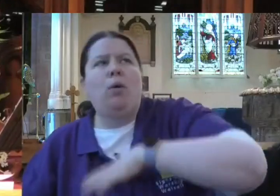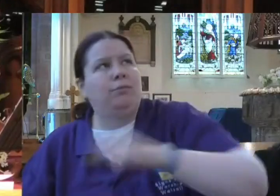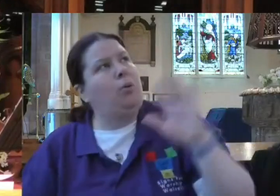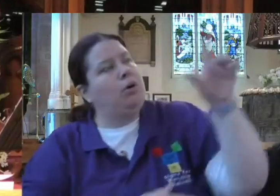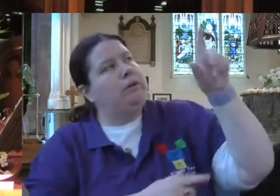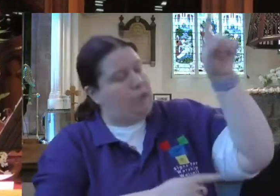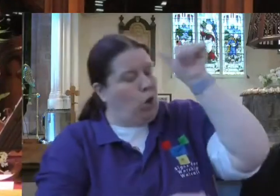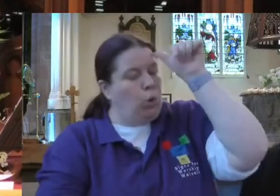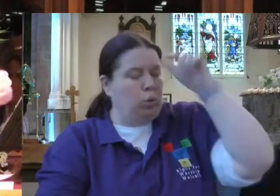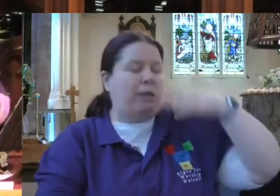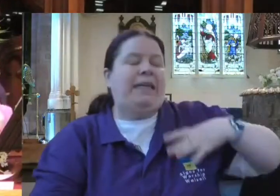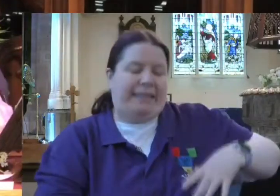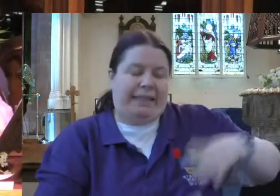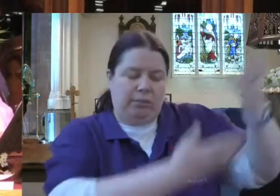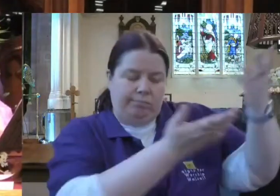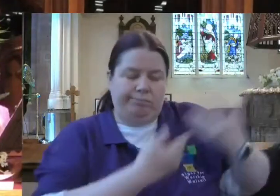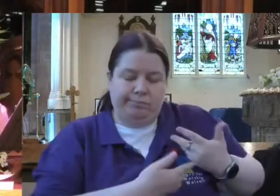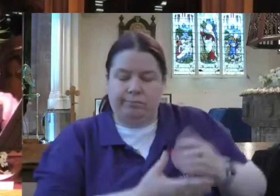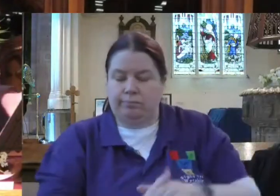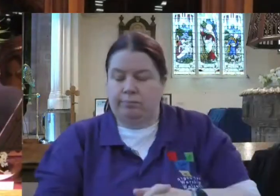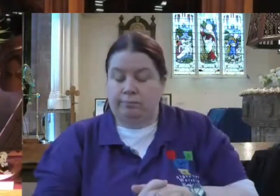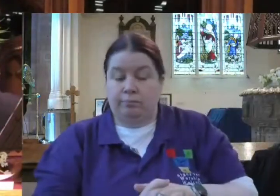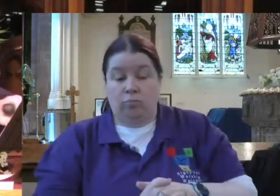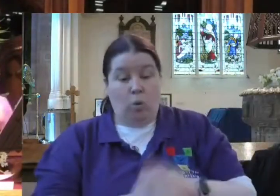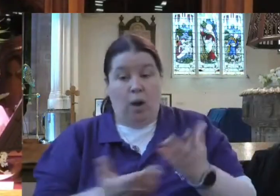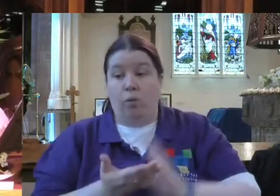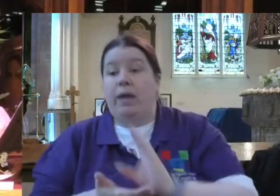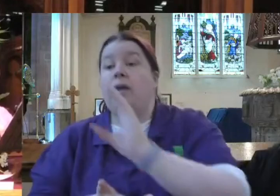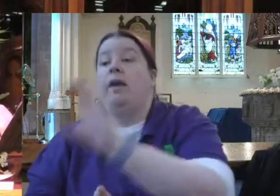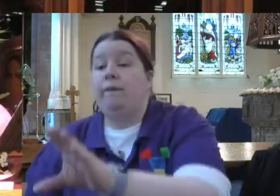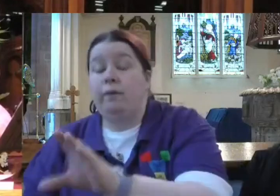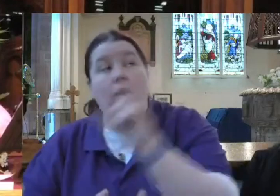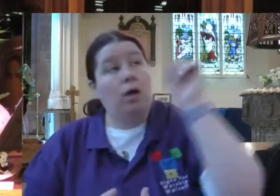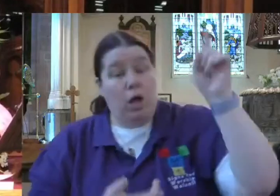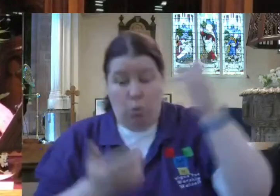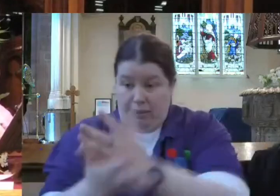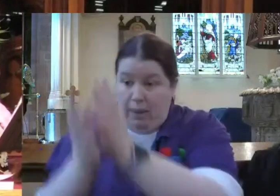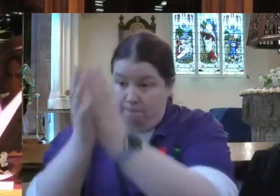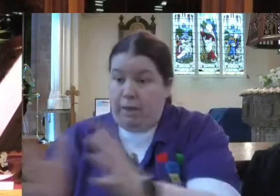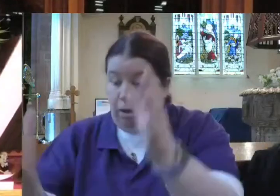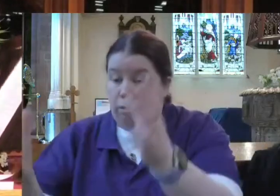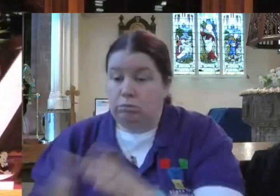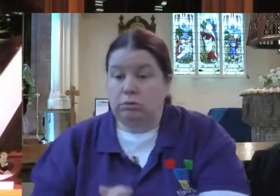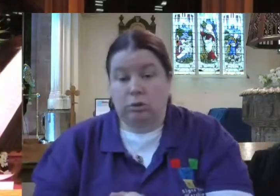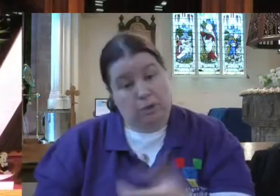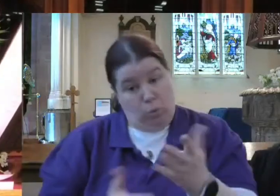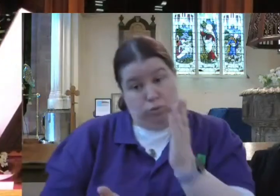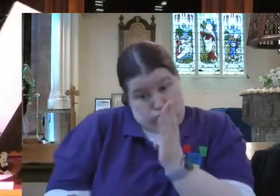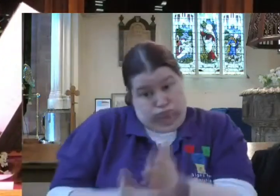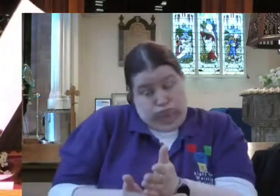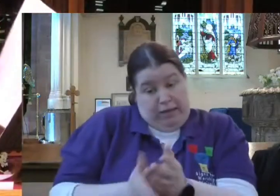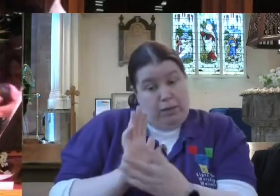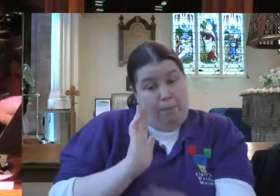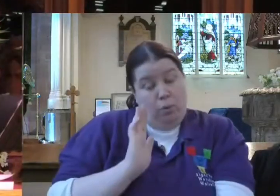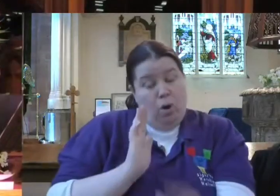way. And God takes whatever we give and he multiplies it. If you want a practical example from the Bible, look at the loaves and the